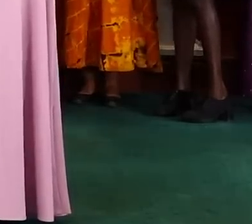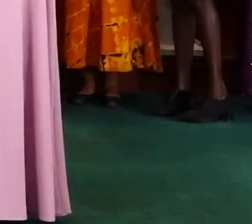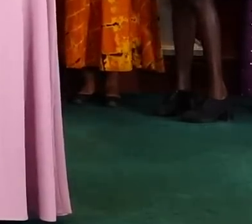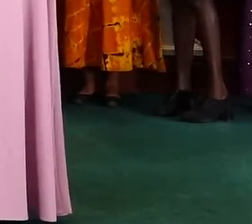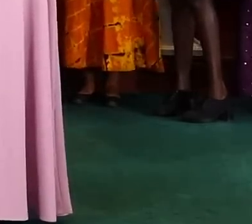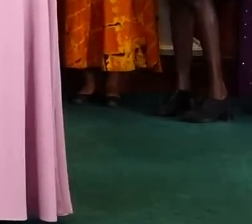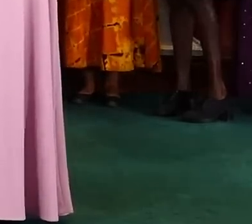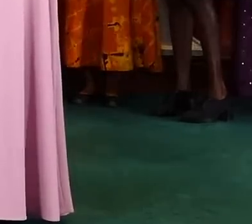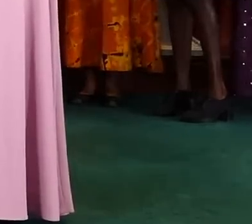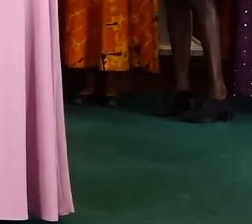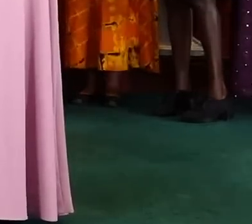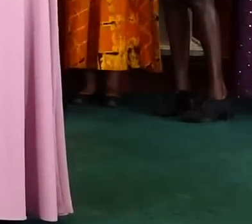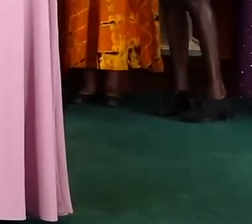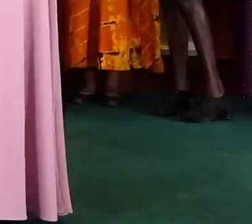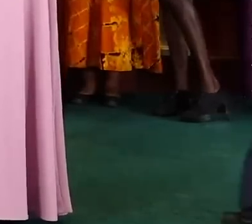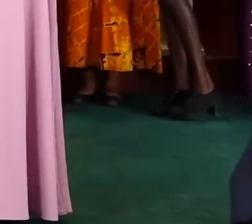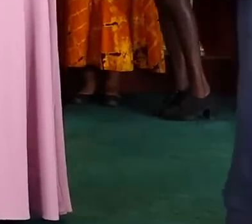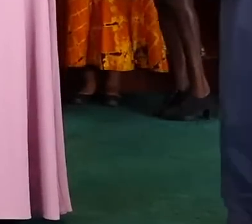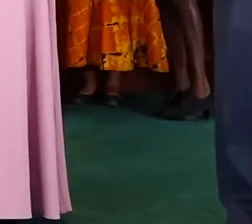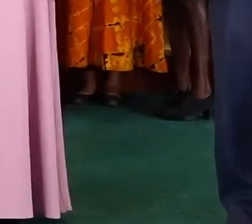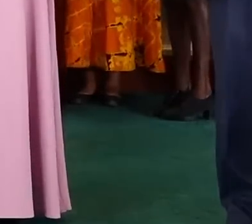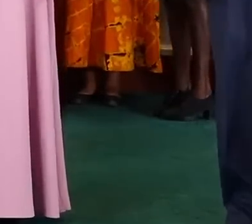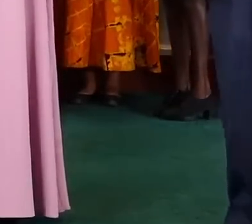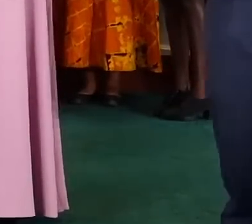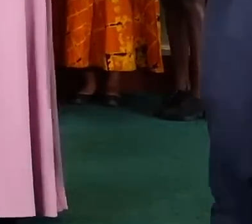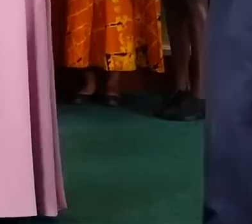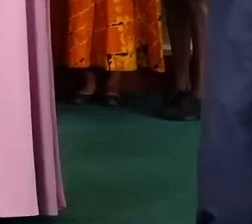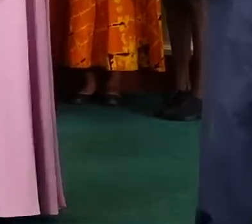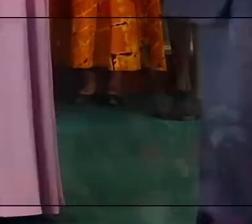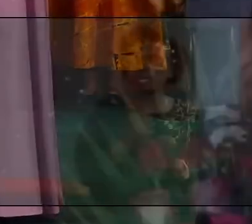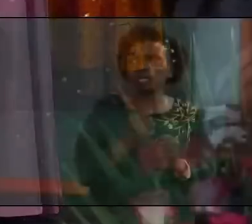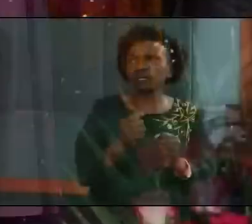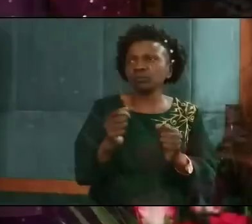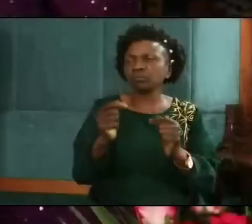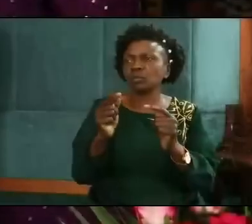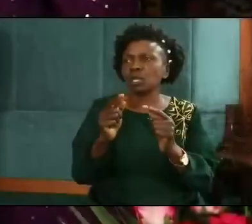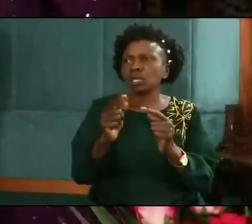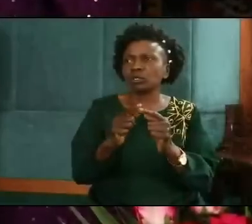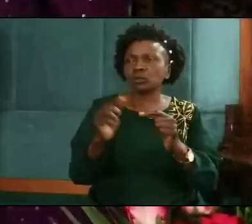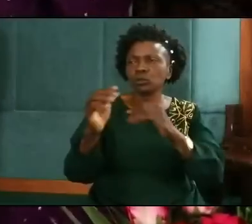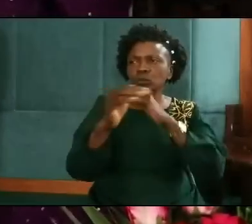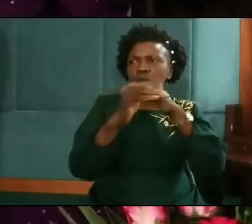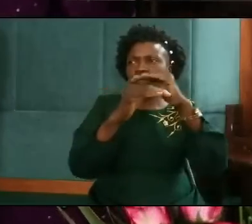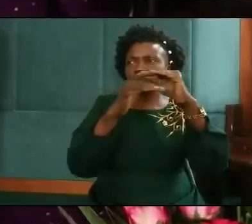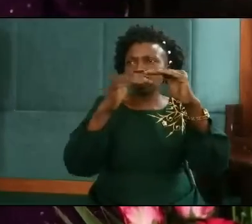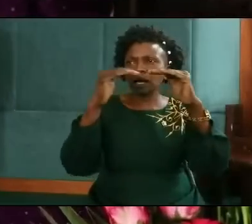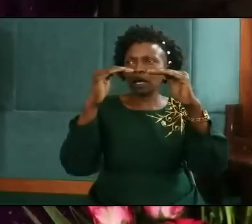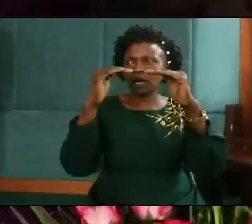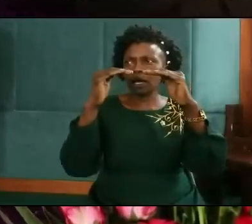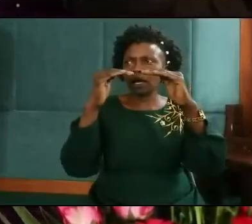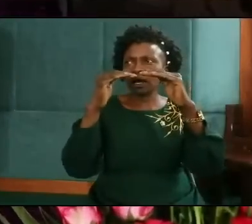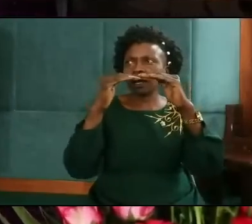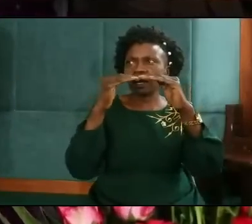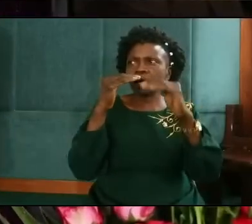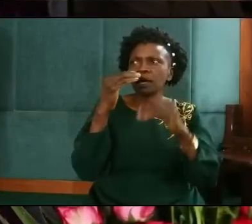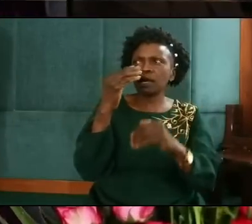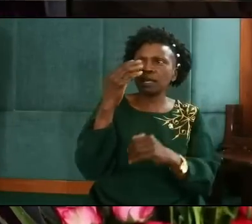We're marching. We're marching. Amen. We're marching. Is there another?